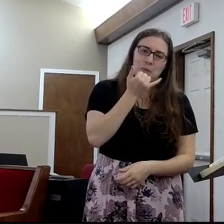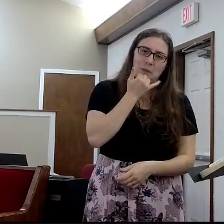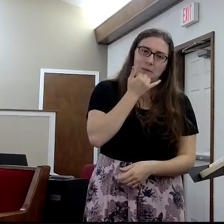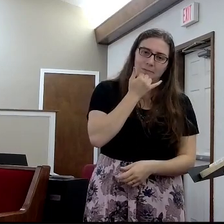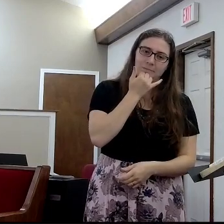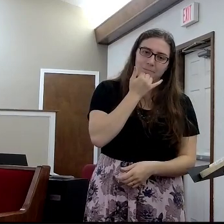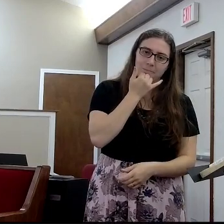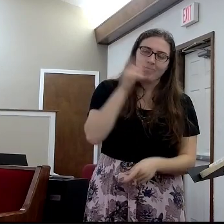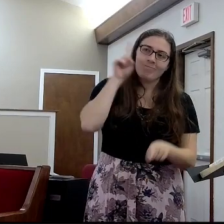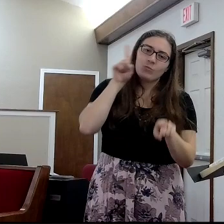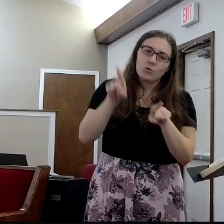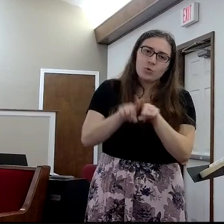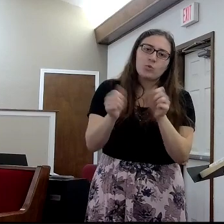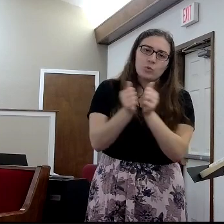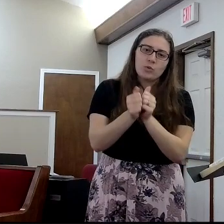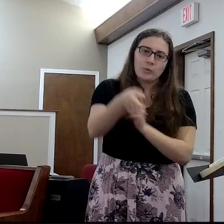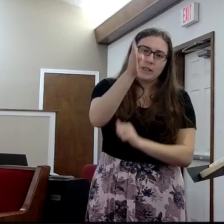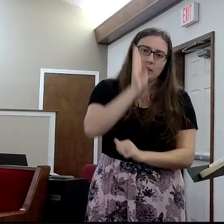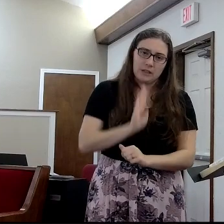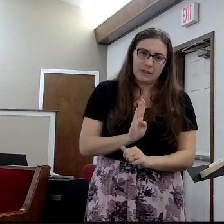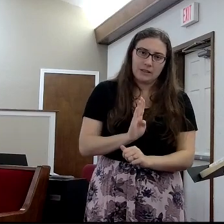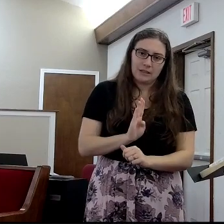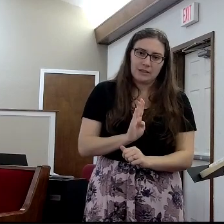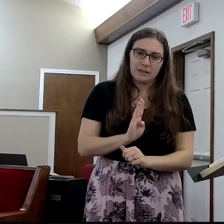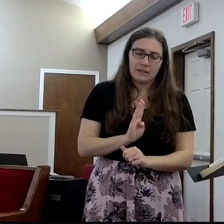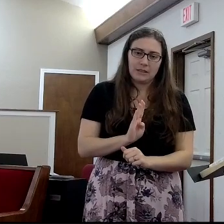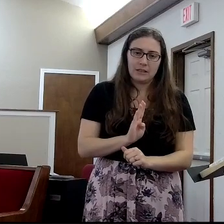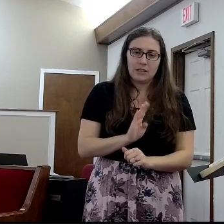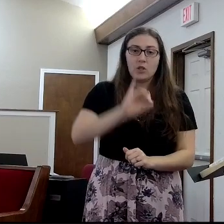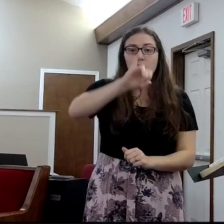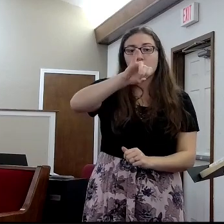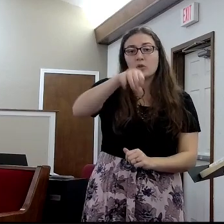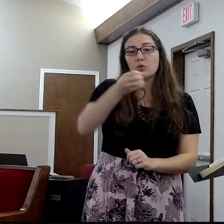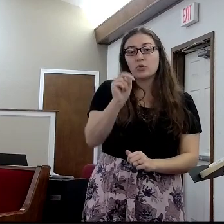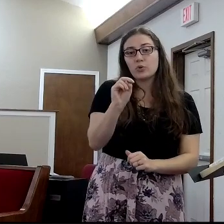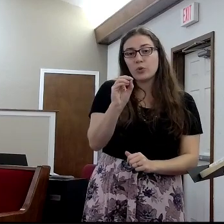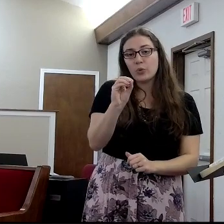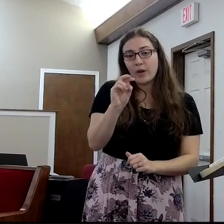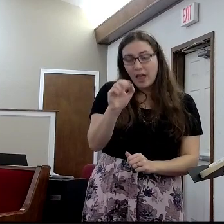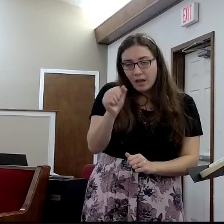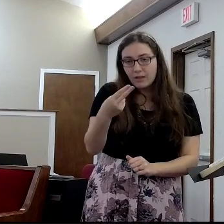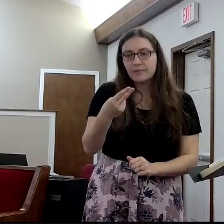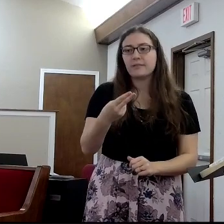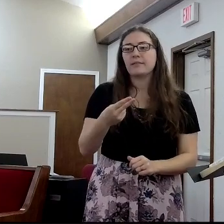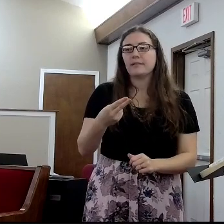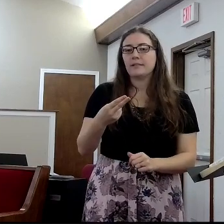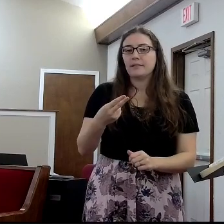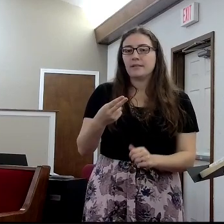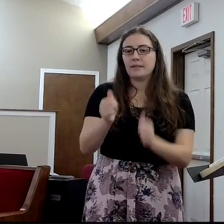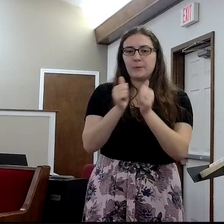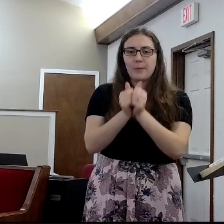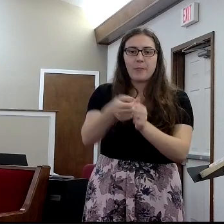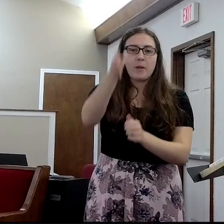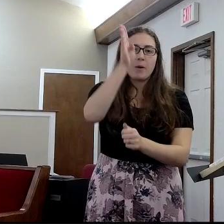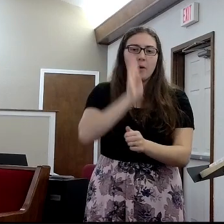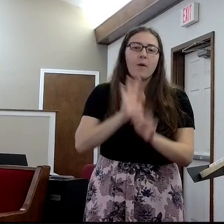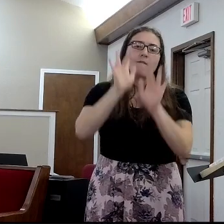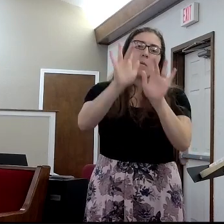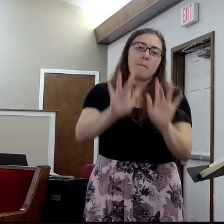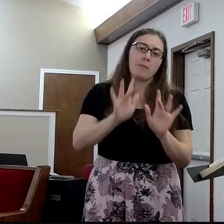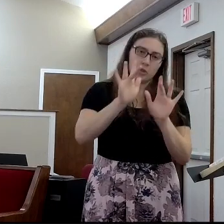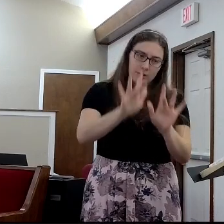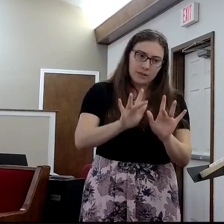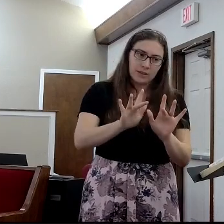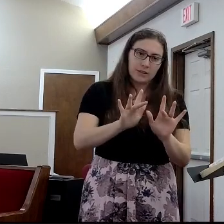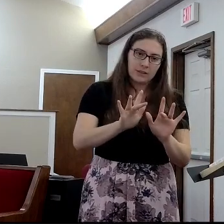you remember the quote that I said a minute ago, the story of the prophet Jonah reveals a God of mercy who's always willing to respond